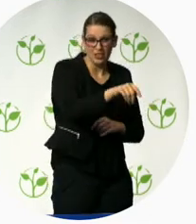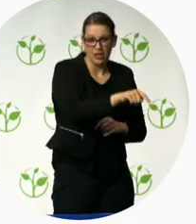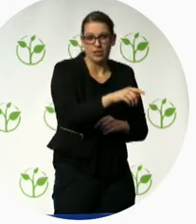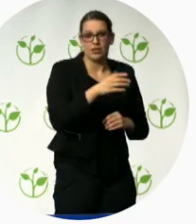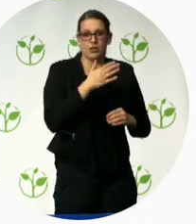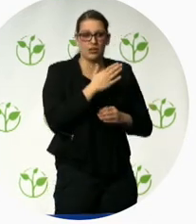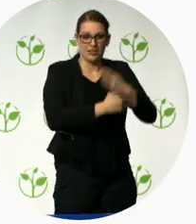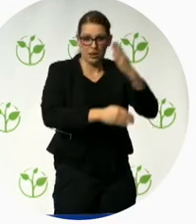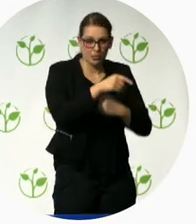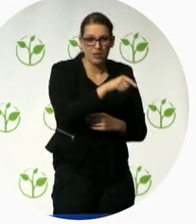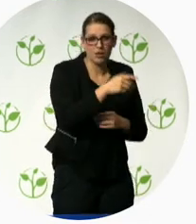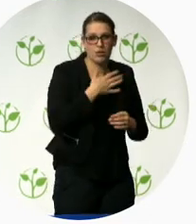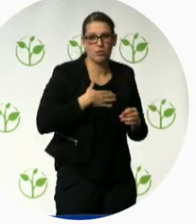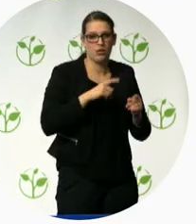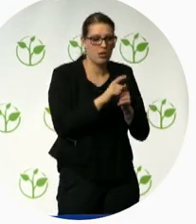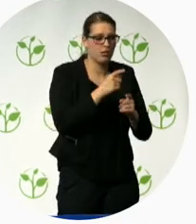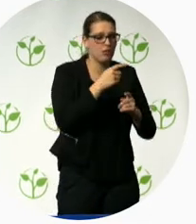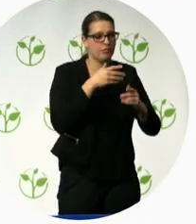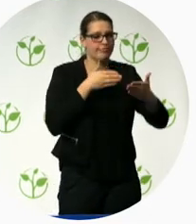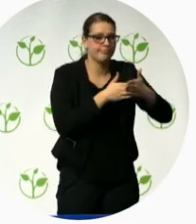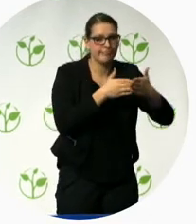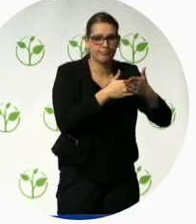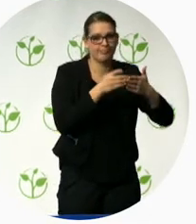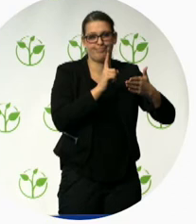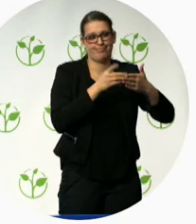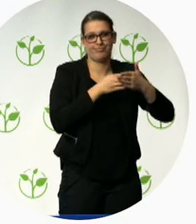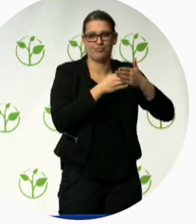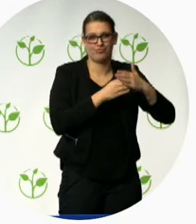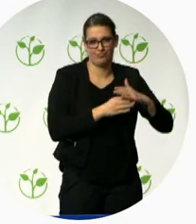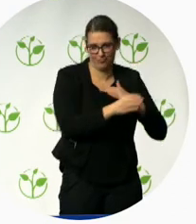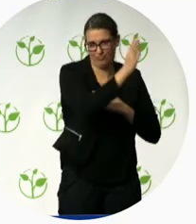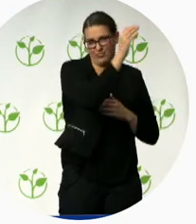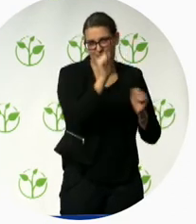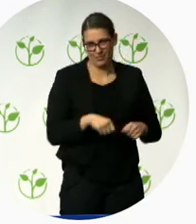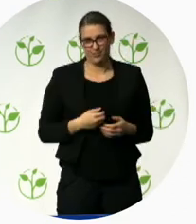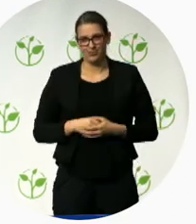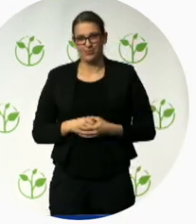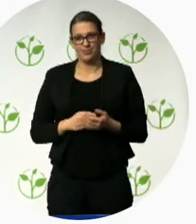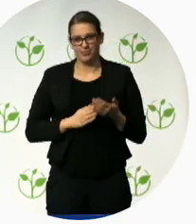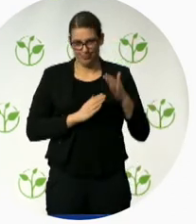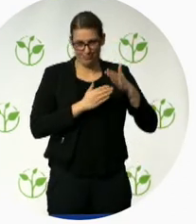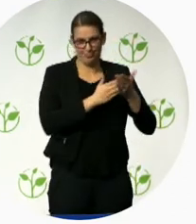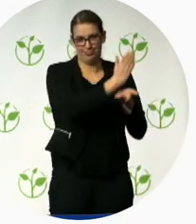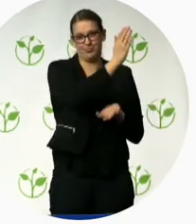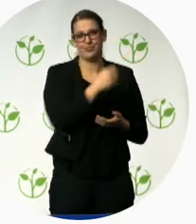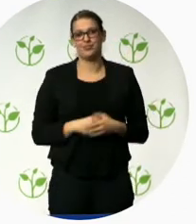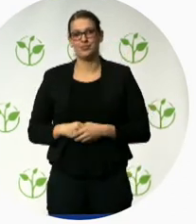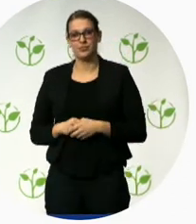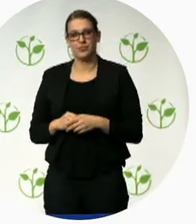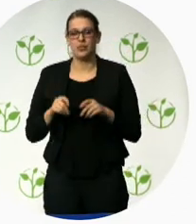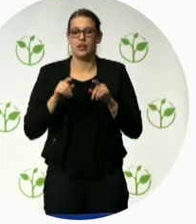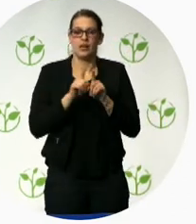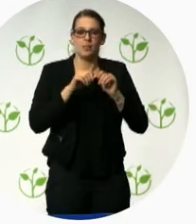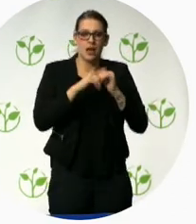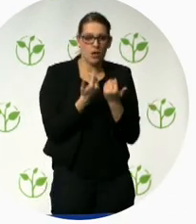families in this village. Do you want it? If you want it, how? What are in your minds when we talk about